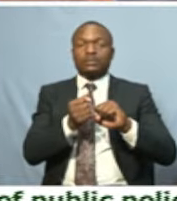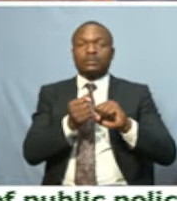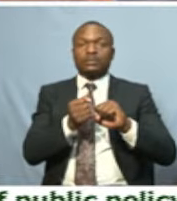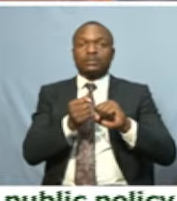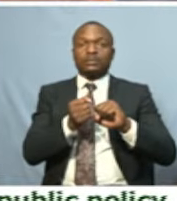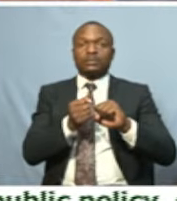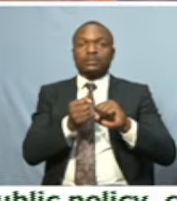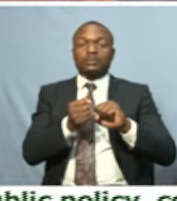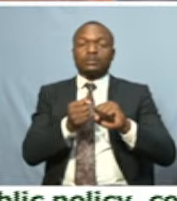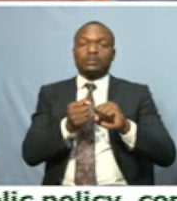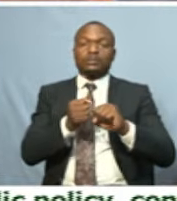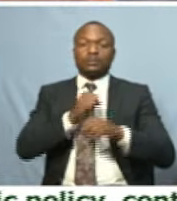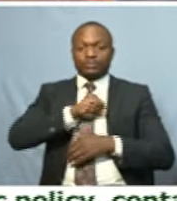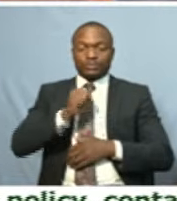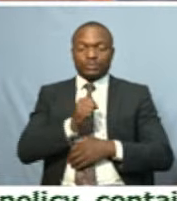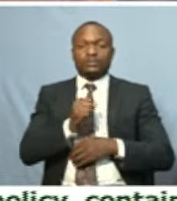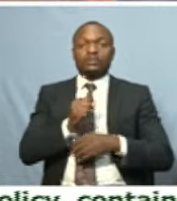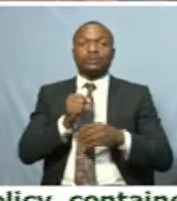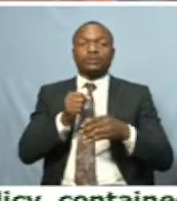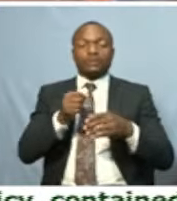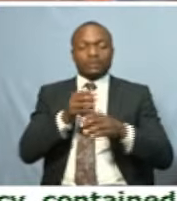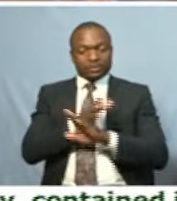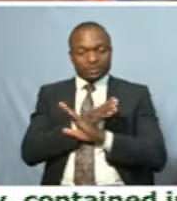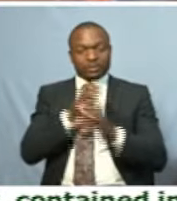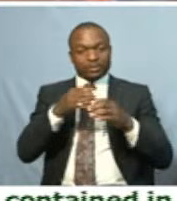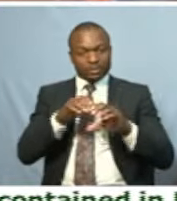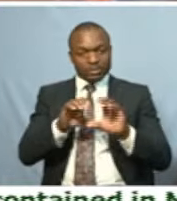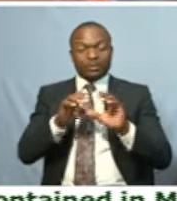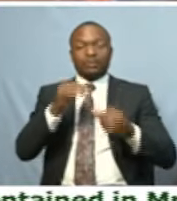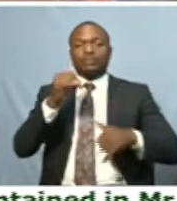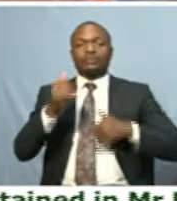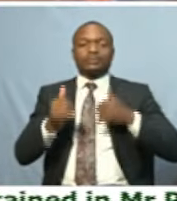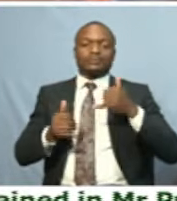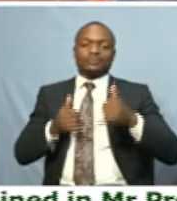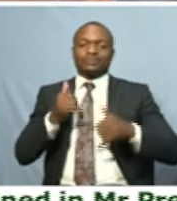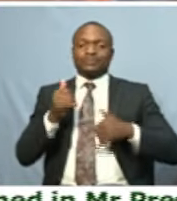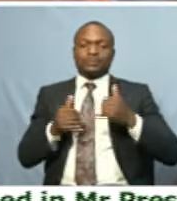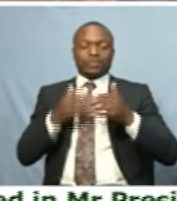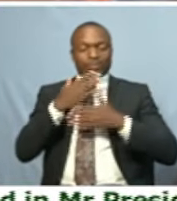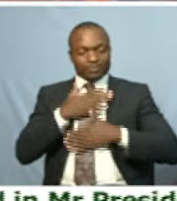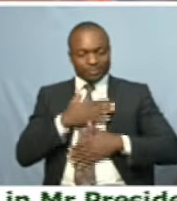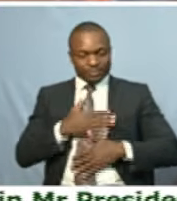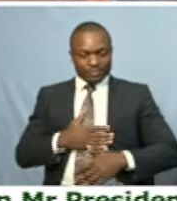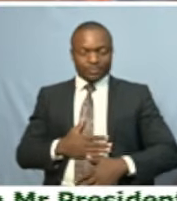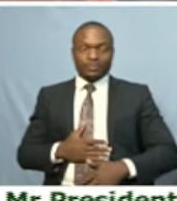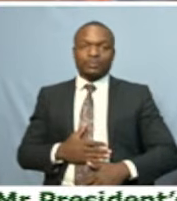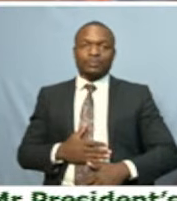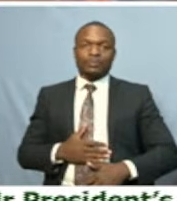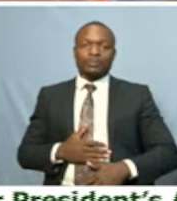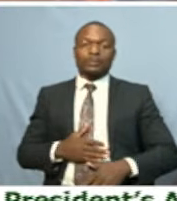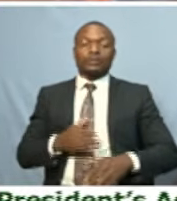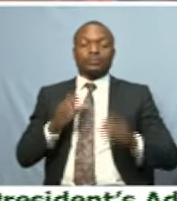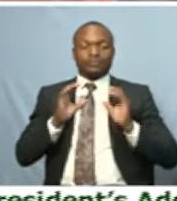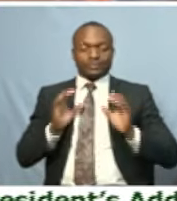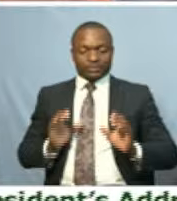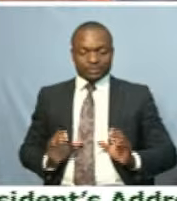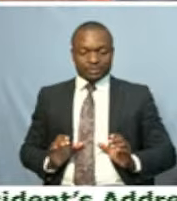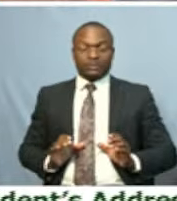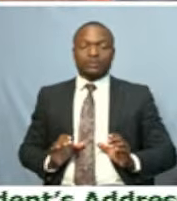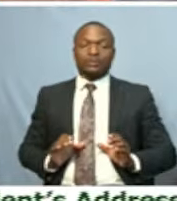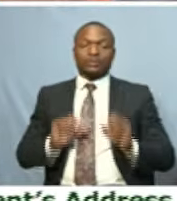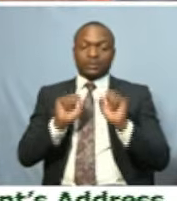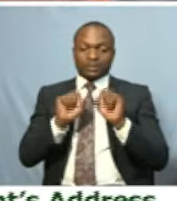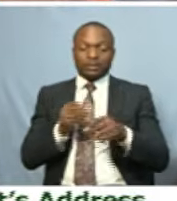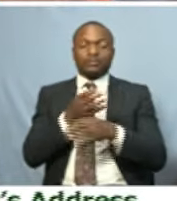committed to ensuring that Zambia continues to enjoy peaceful and stable environment in which every citizen can freely